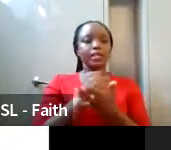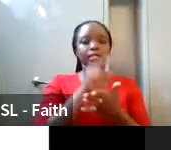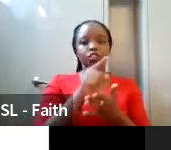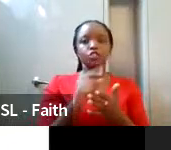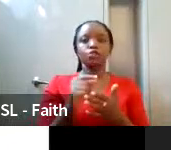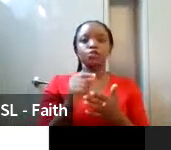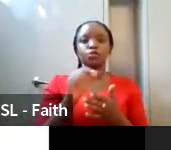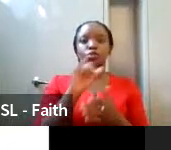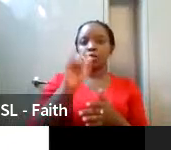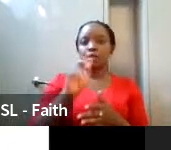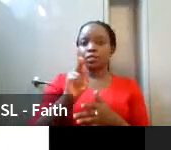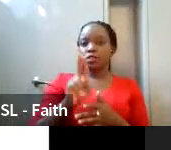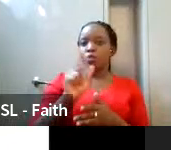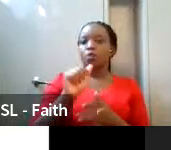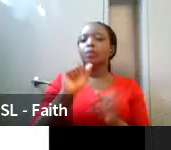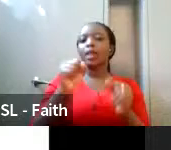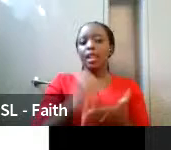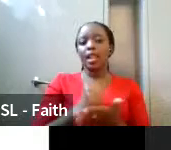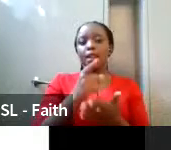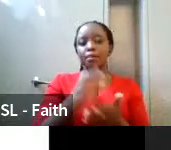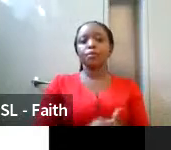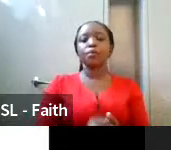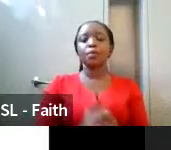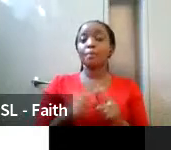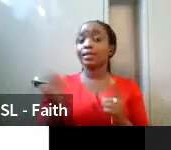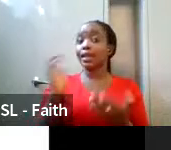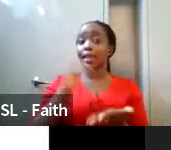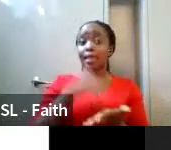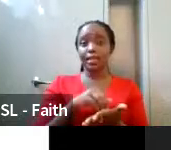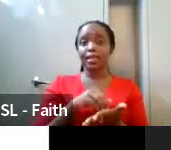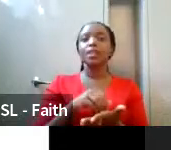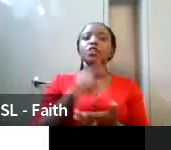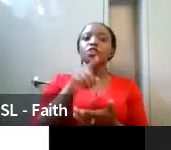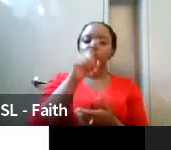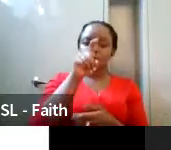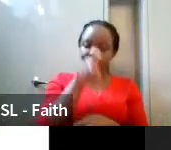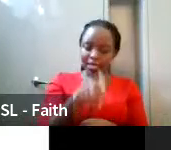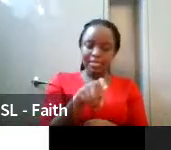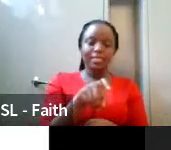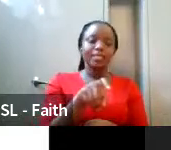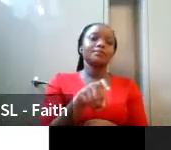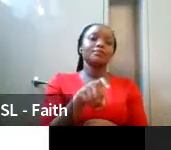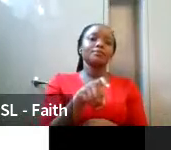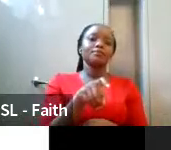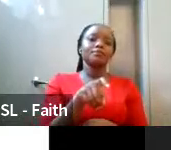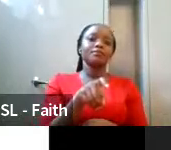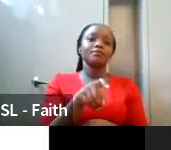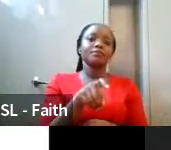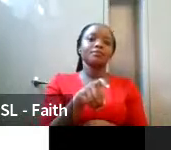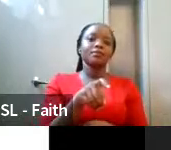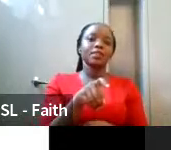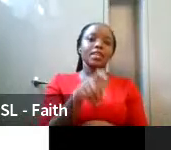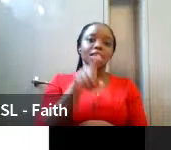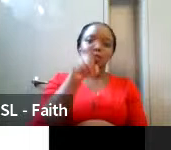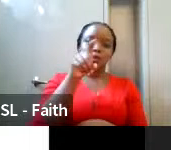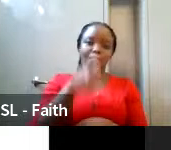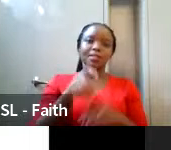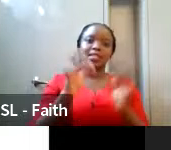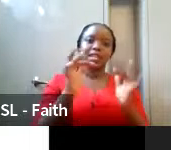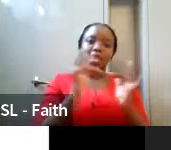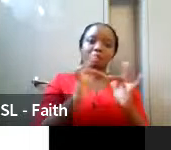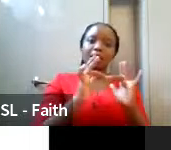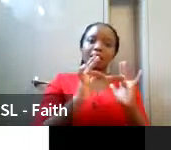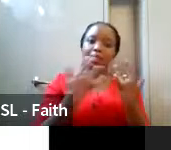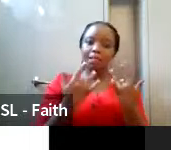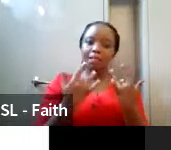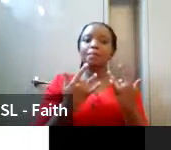But again, it would have to be in line with, you can maybe email us. I don't know if you have the thread